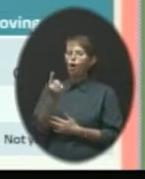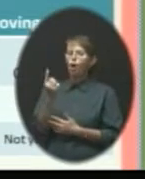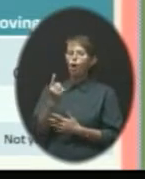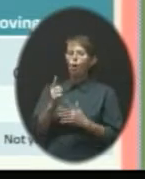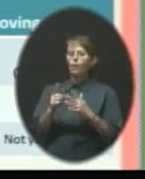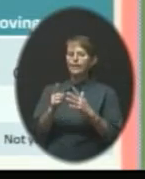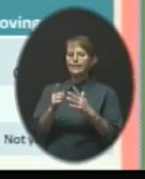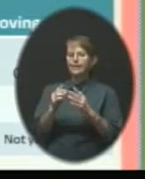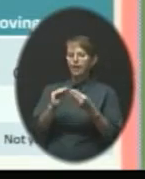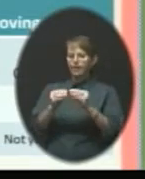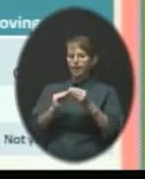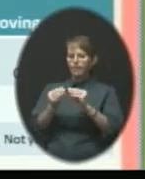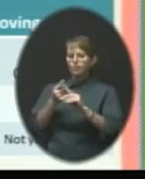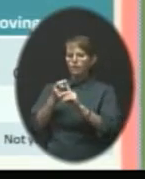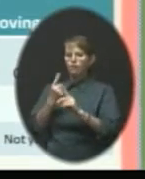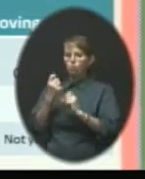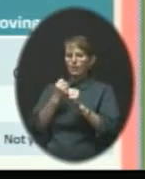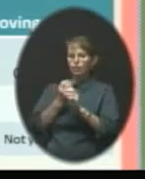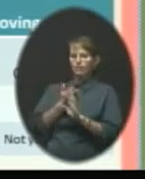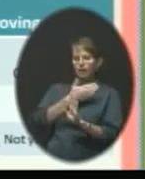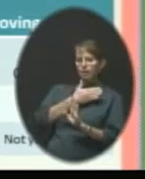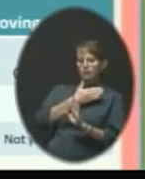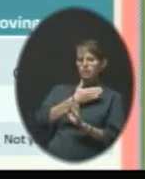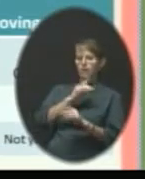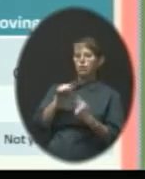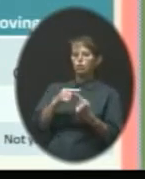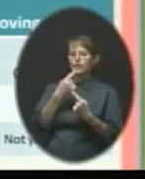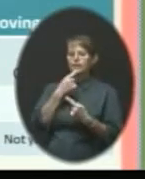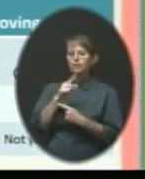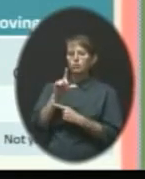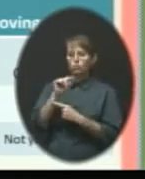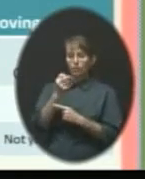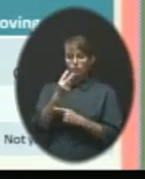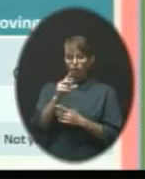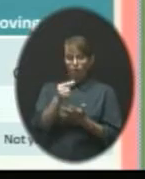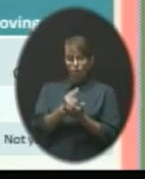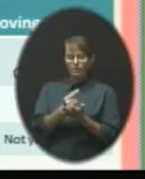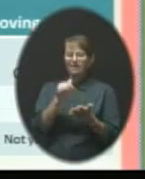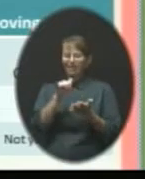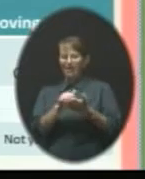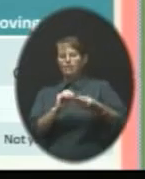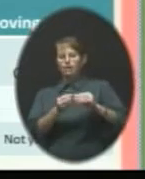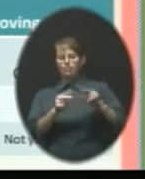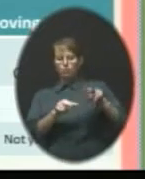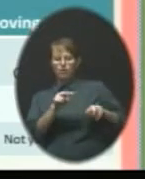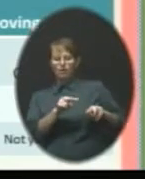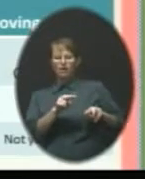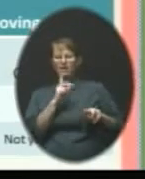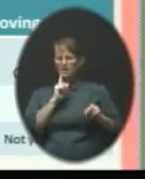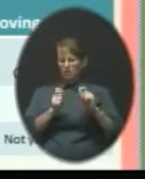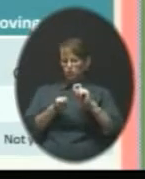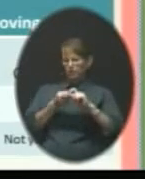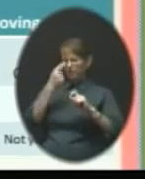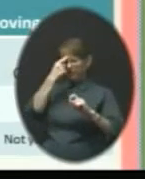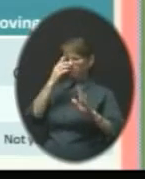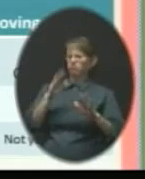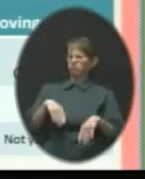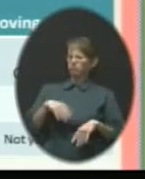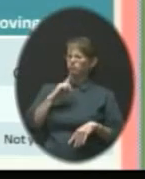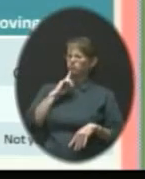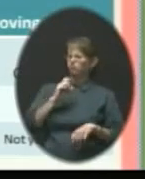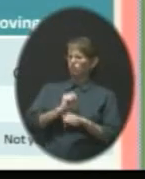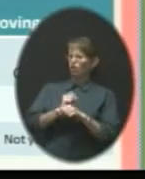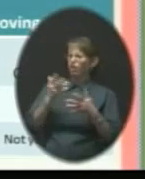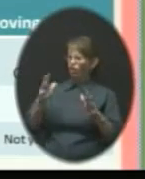So when it says 2012 graduates, that's what we're looking at. And that's where it's really kind of tricky because you would think, well, surely they've got